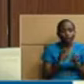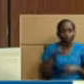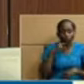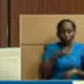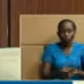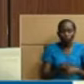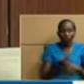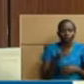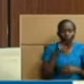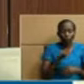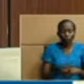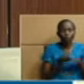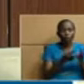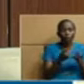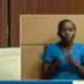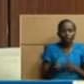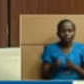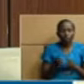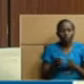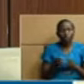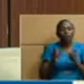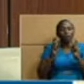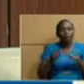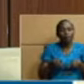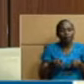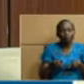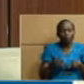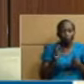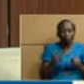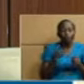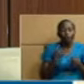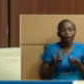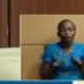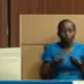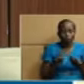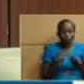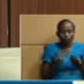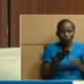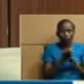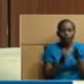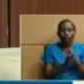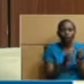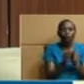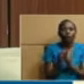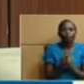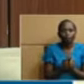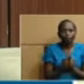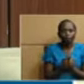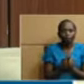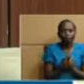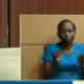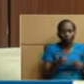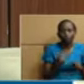measures demand or reveal that we are into this together. You cannot say that you're not